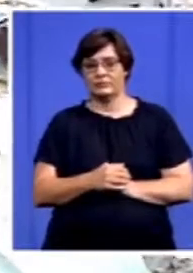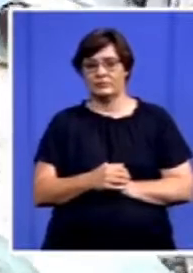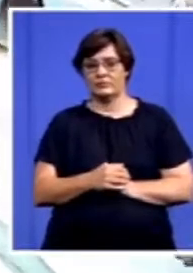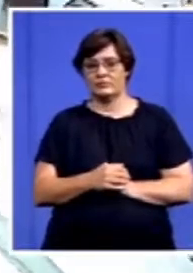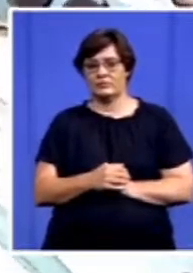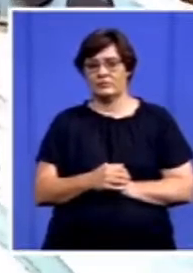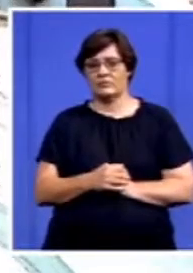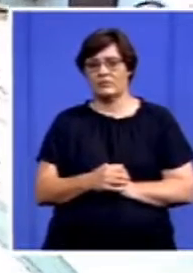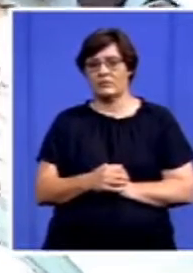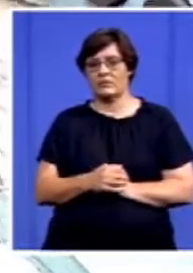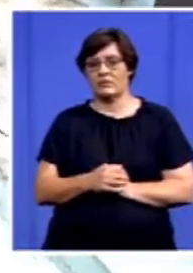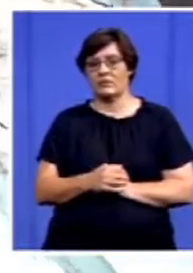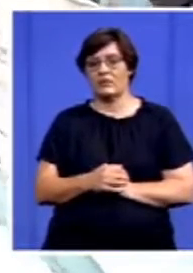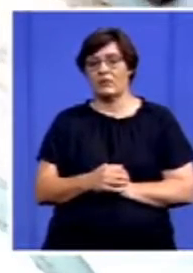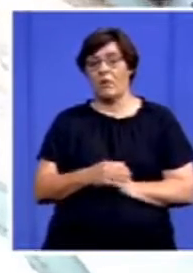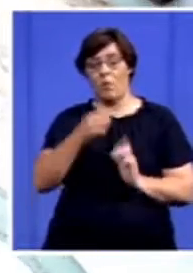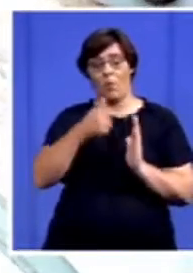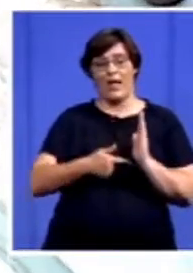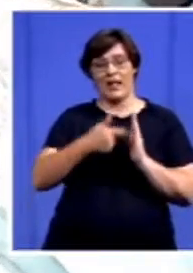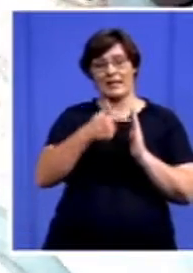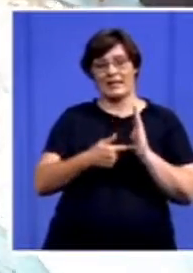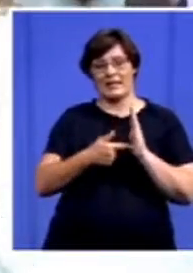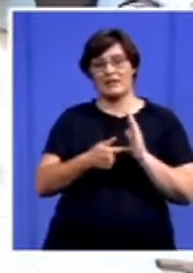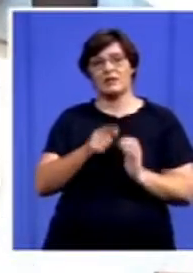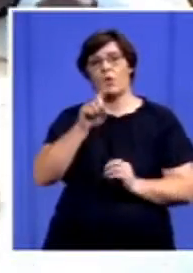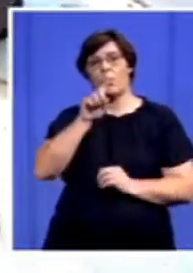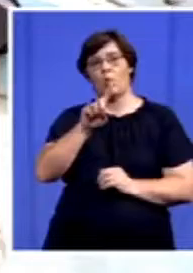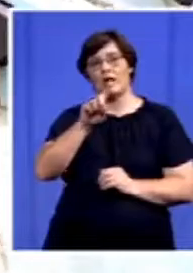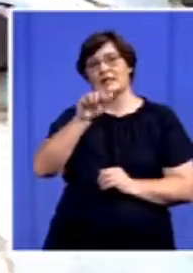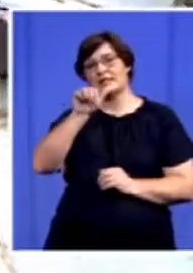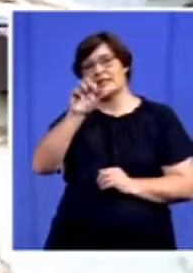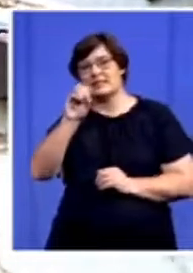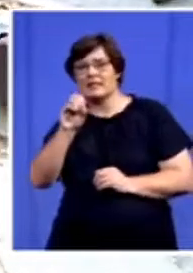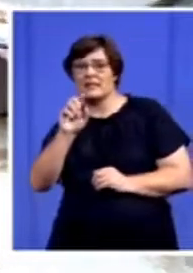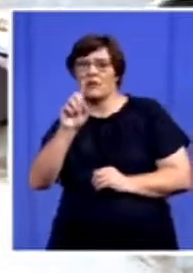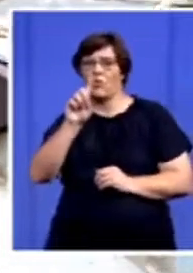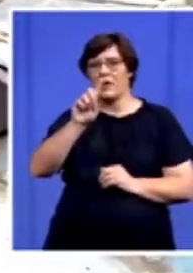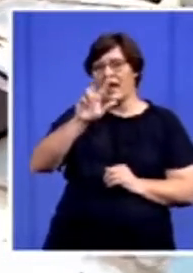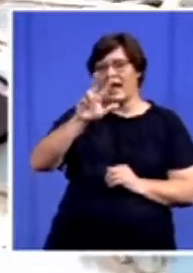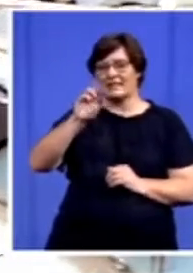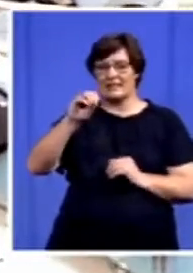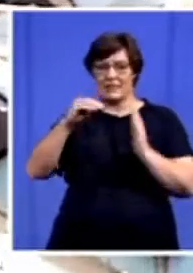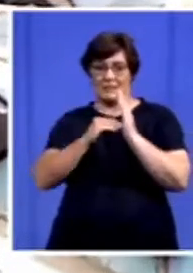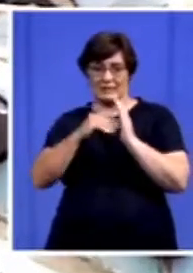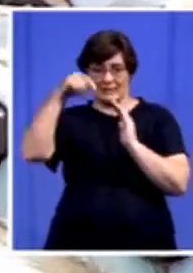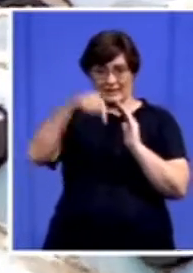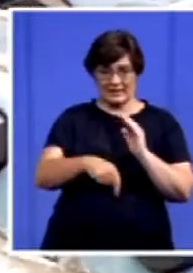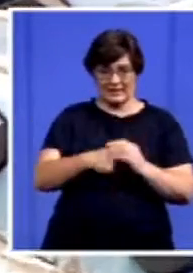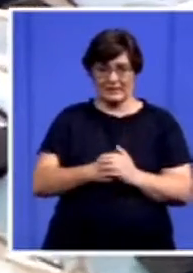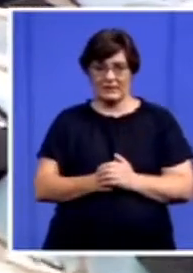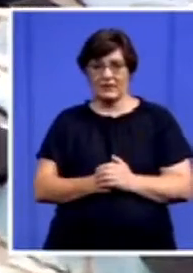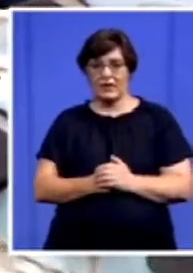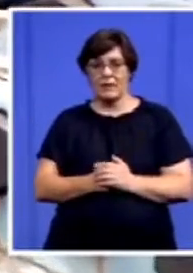is about 160, 180 meters. So you can just imagine she'll be scanning